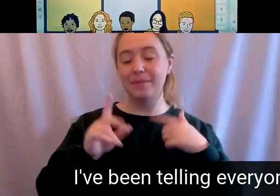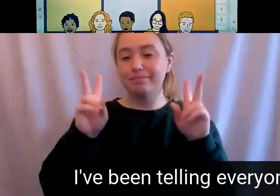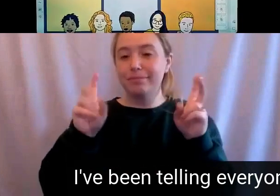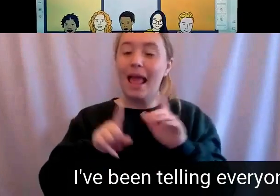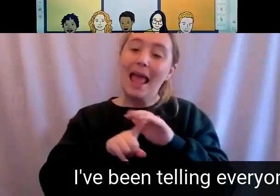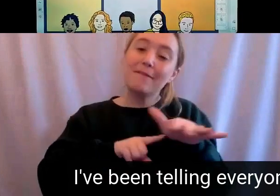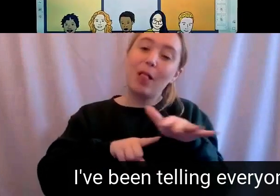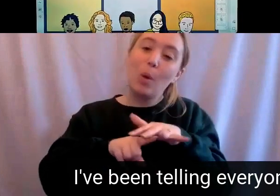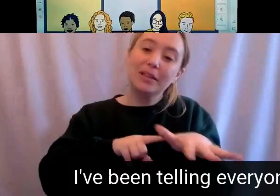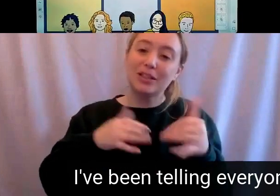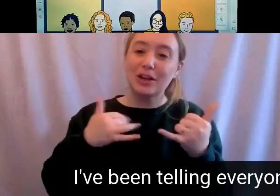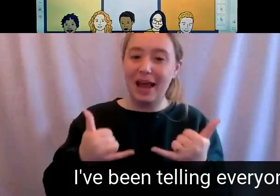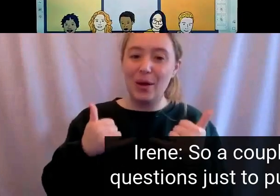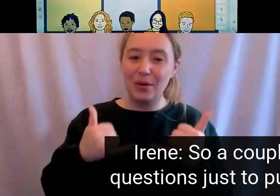now.